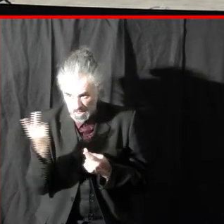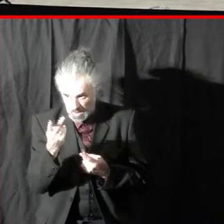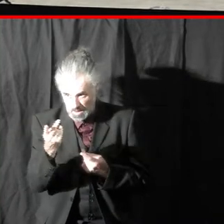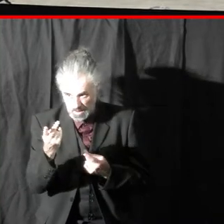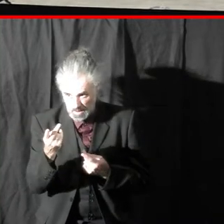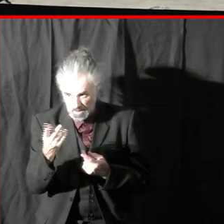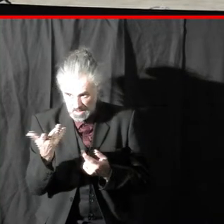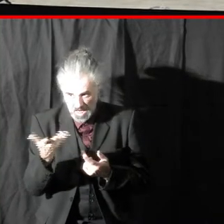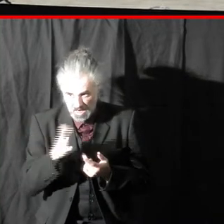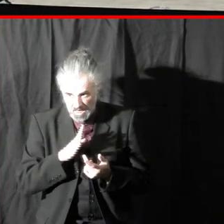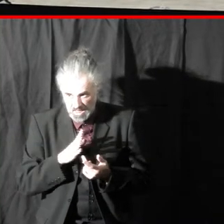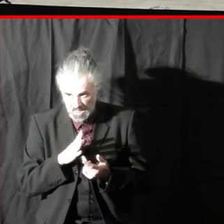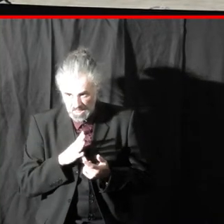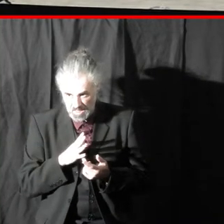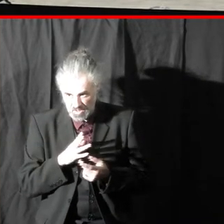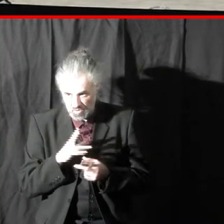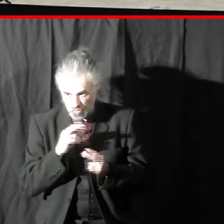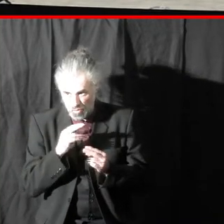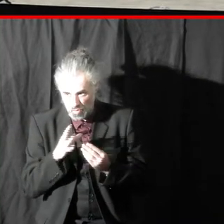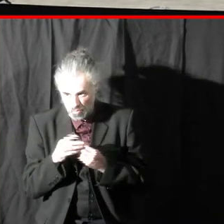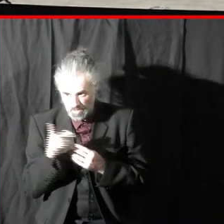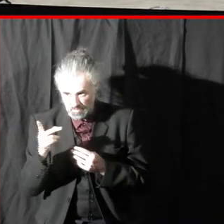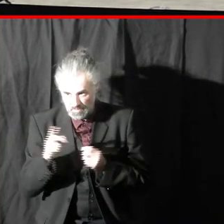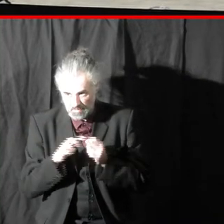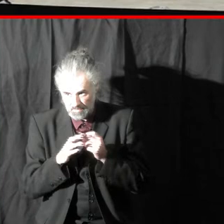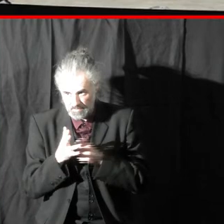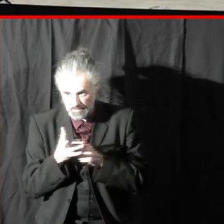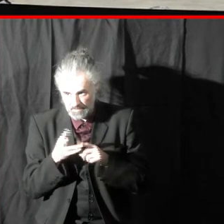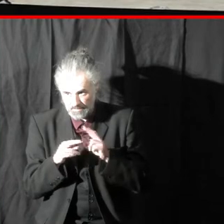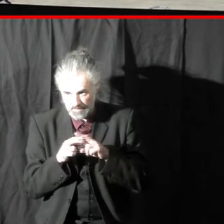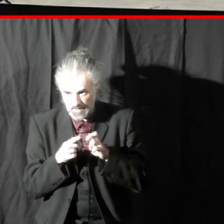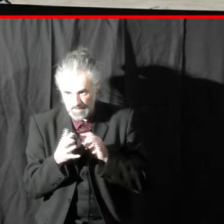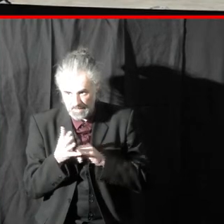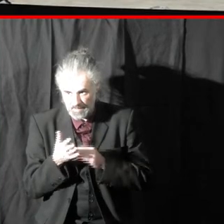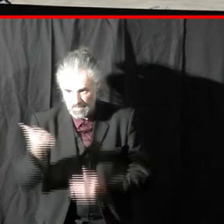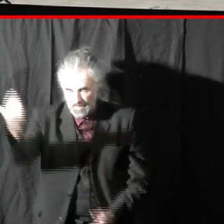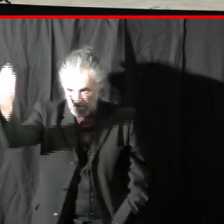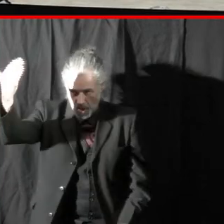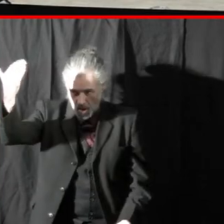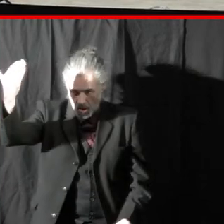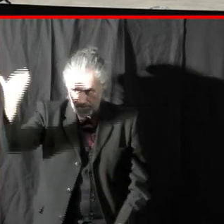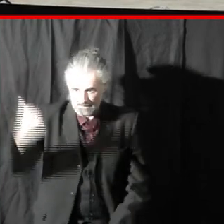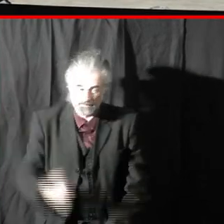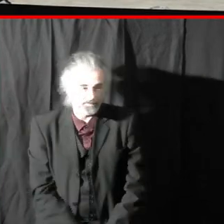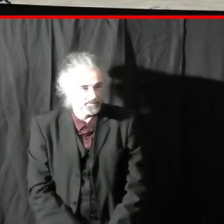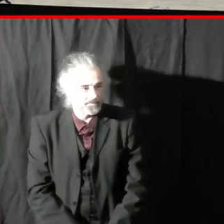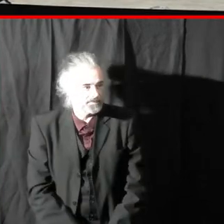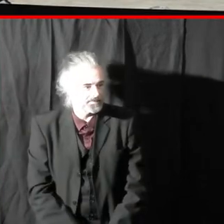she needs to speak to this professor? Yes, come on down.